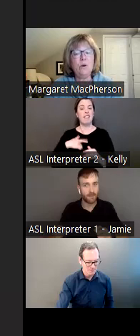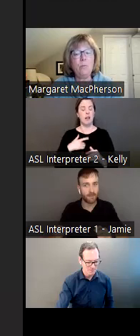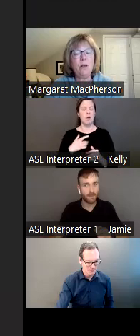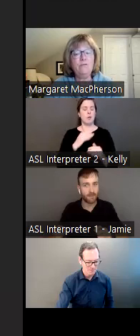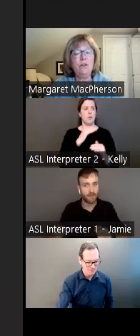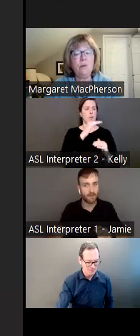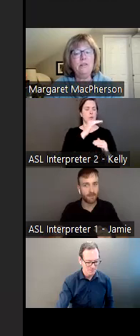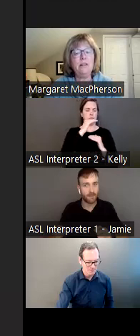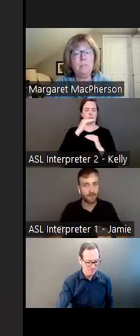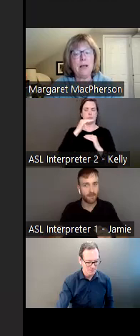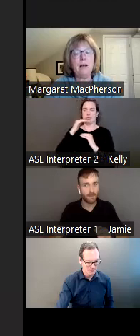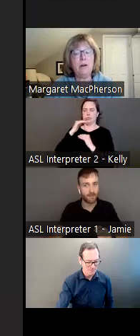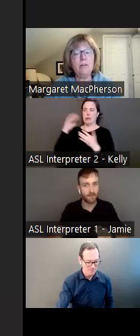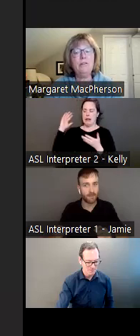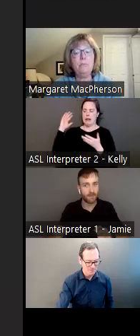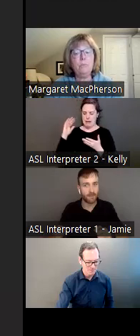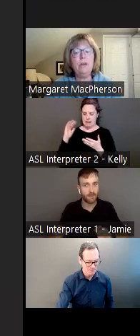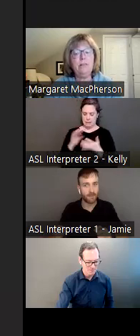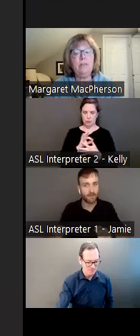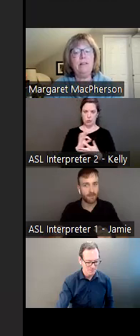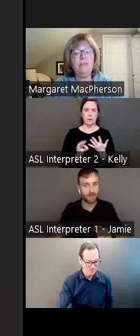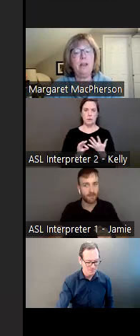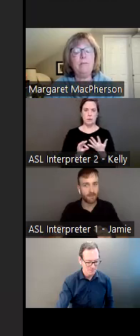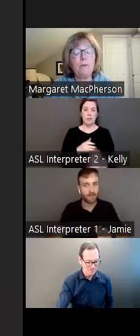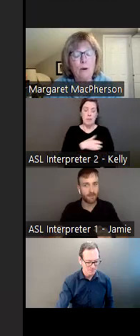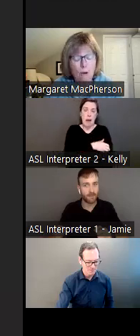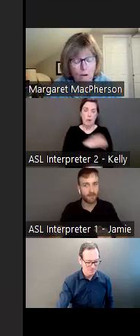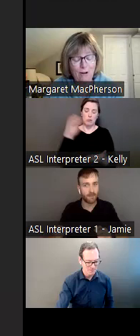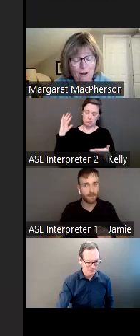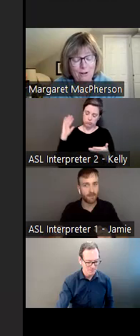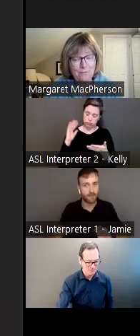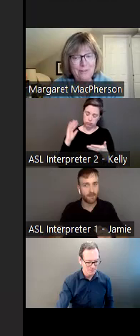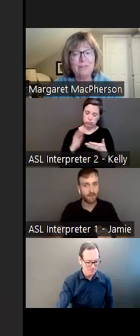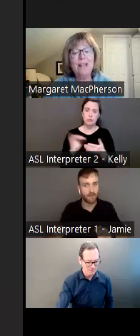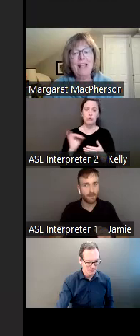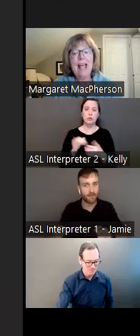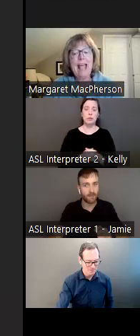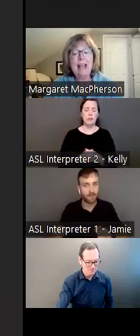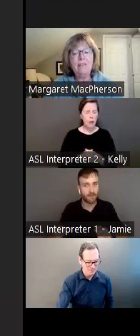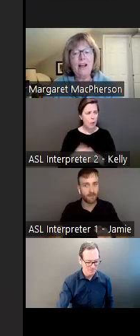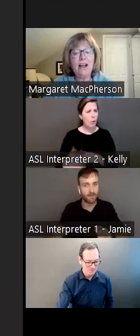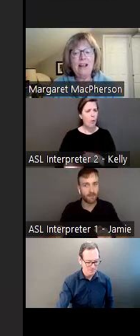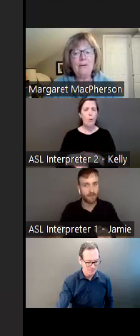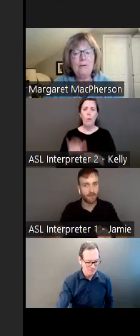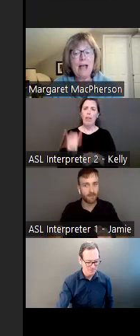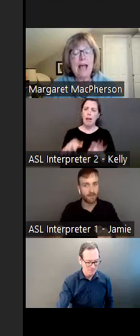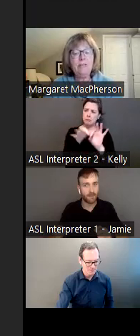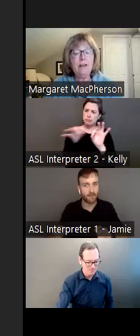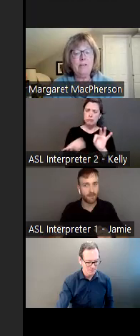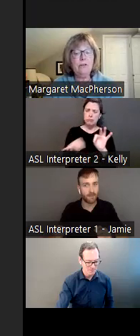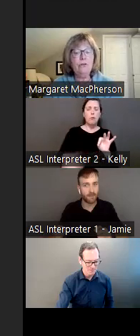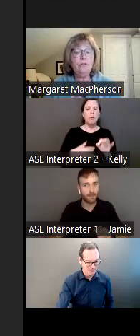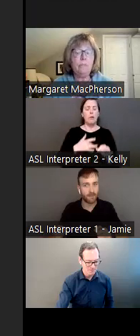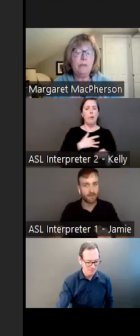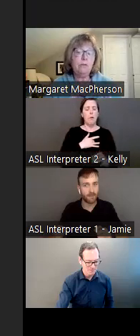the scope of decreasing power. This is a pretty sad statement for all of us, and, you know, asking